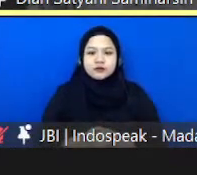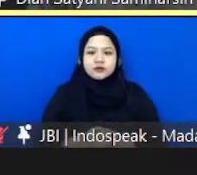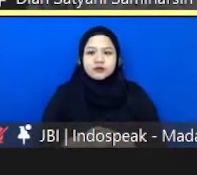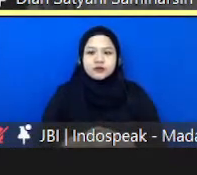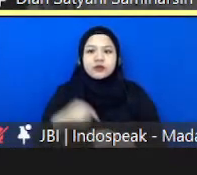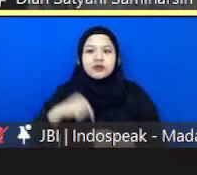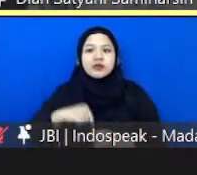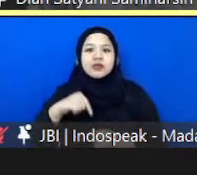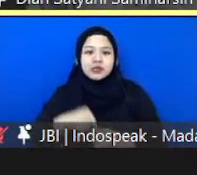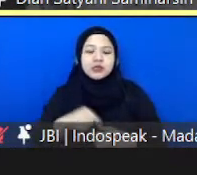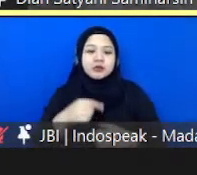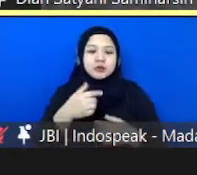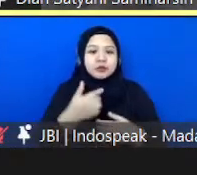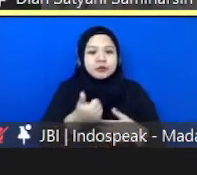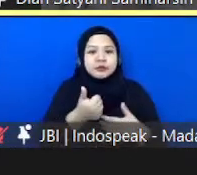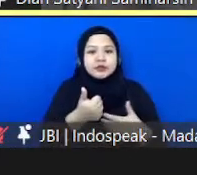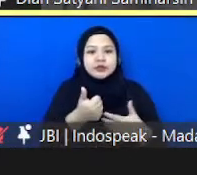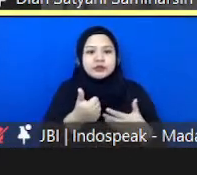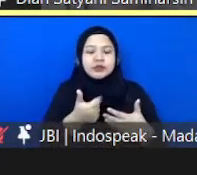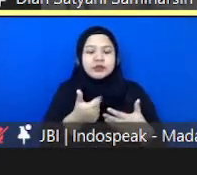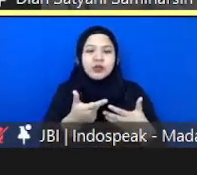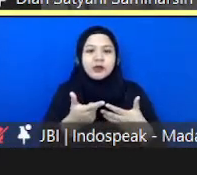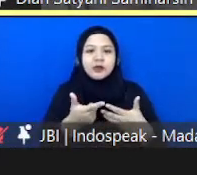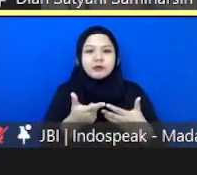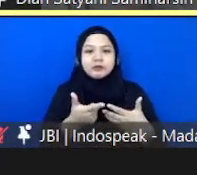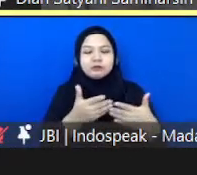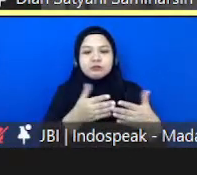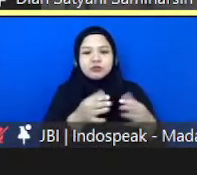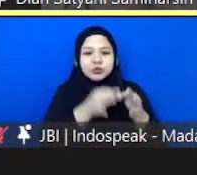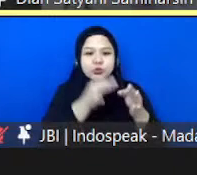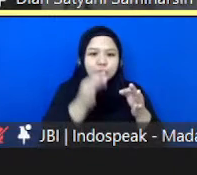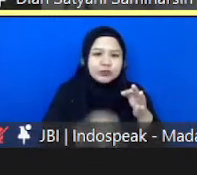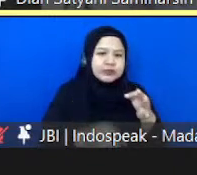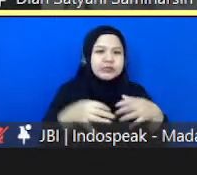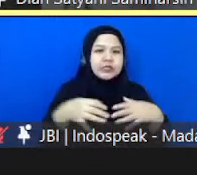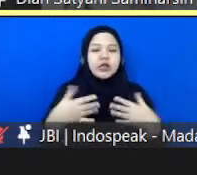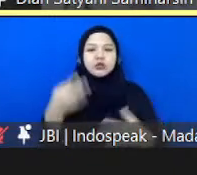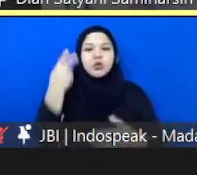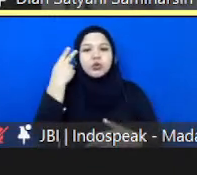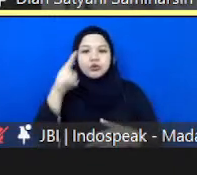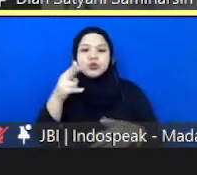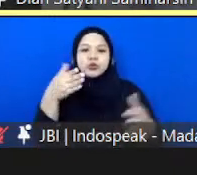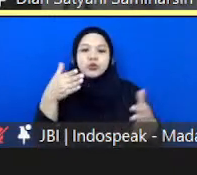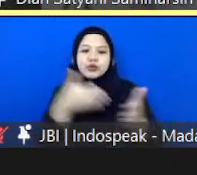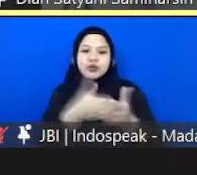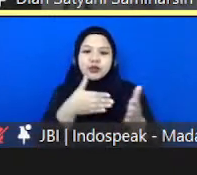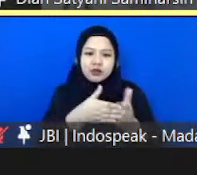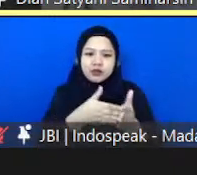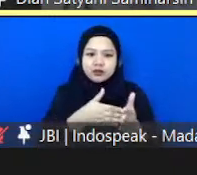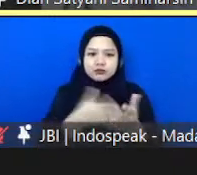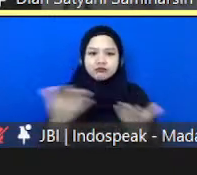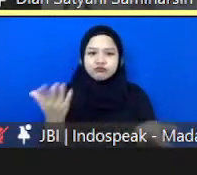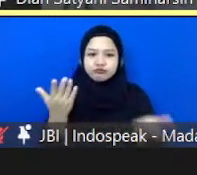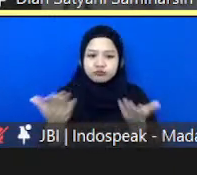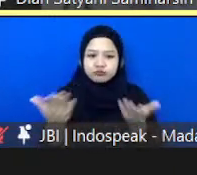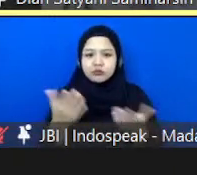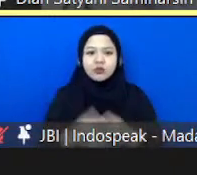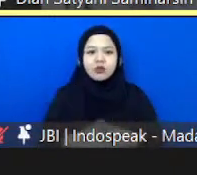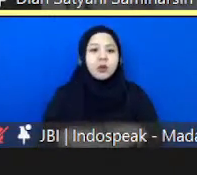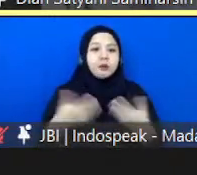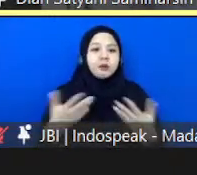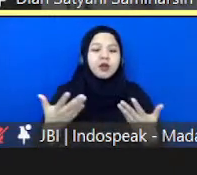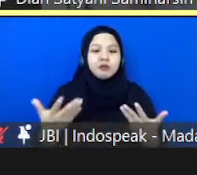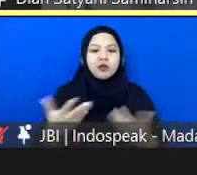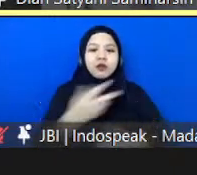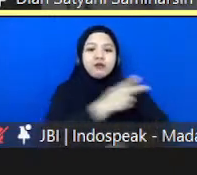challenge? And how can primary healthcare be leveraged to